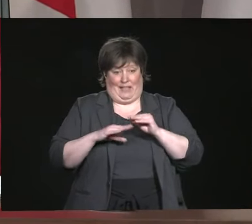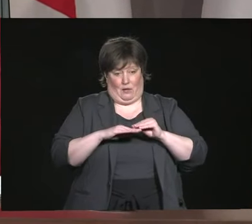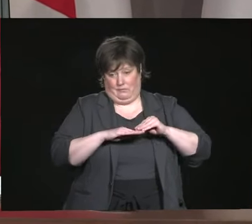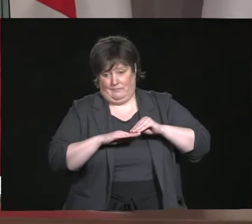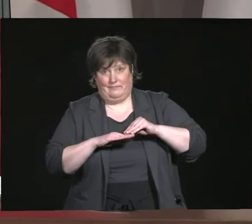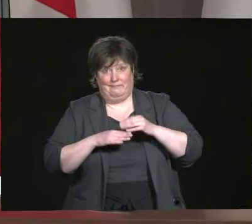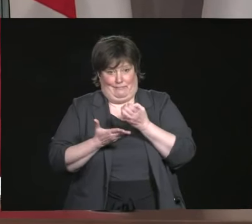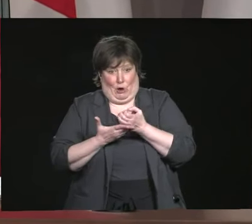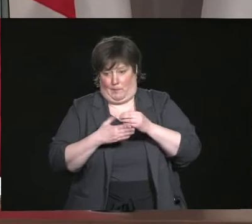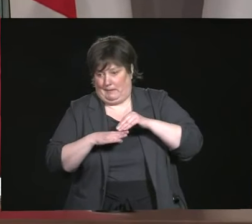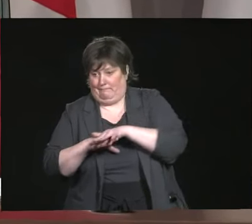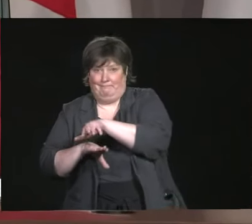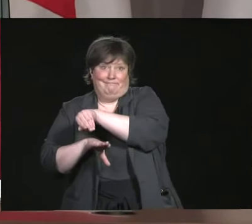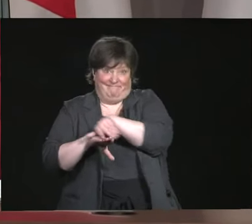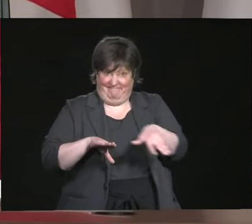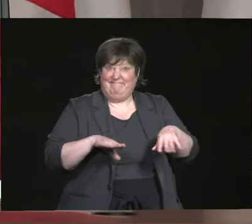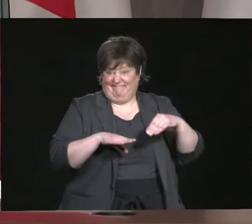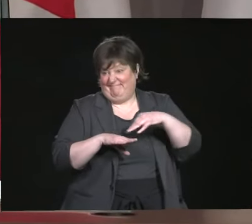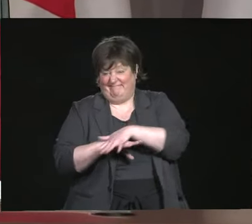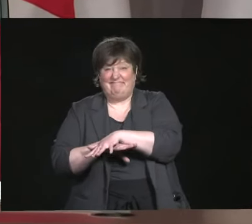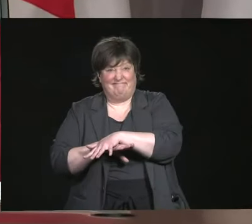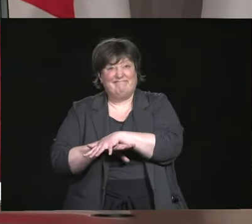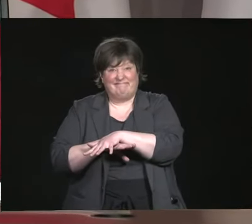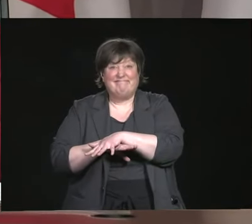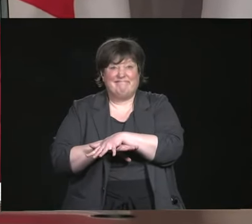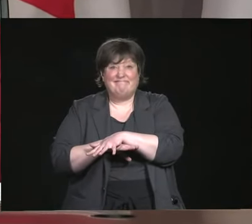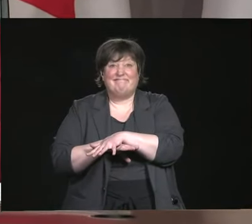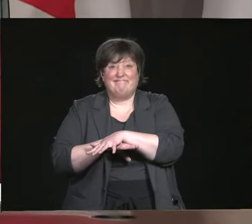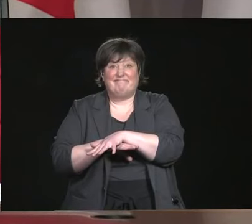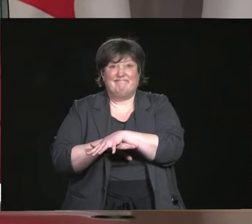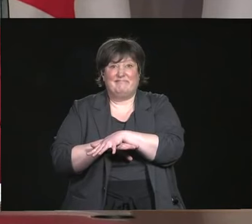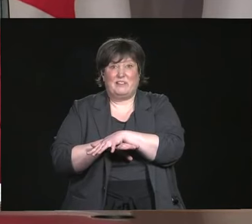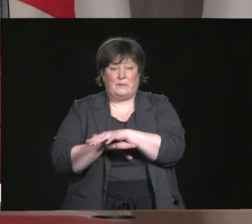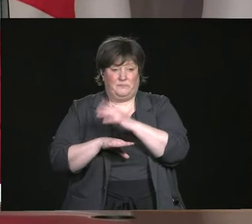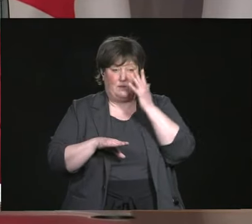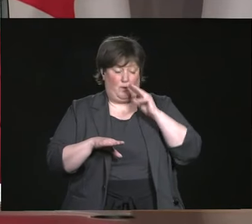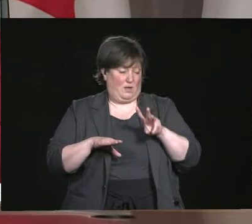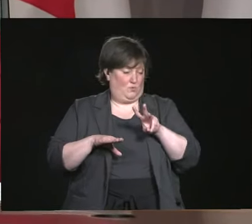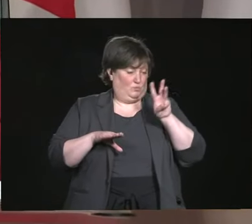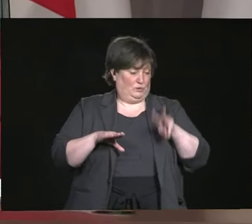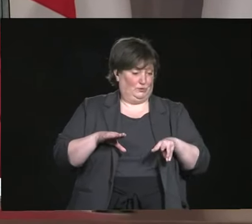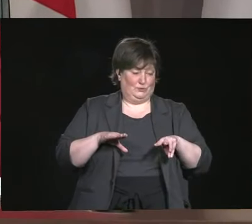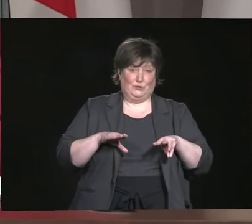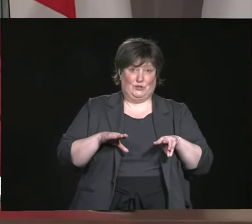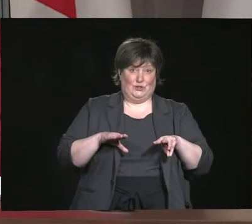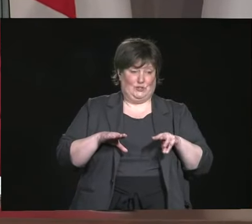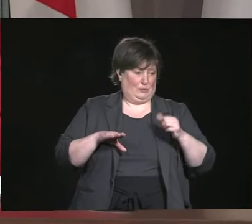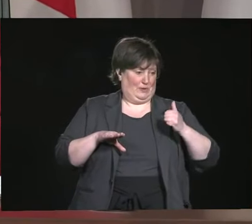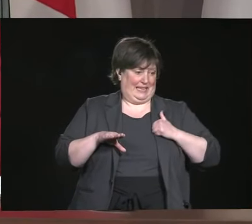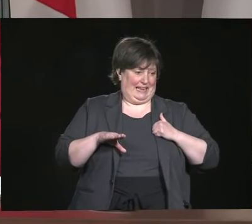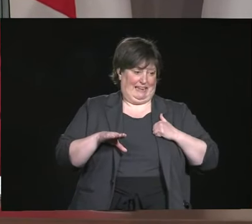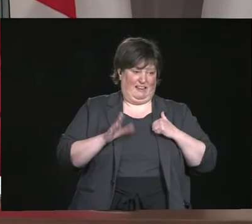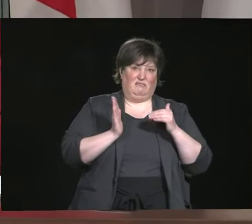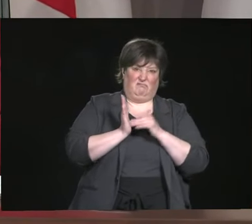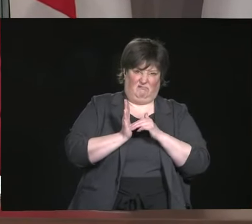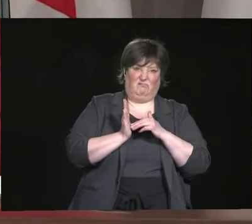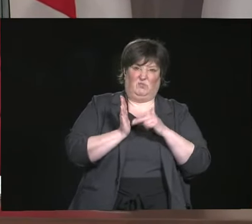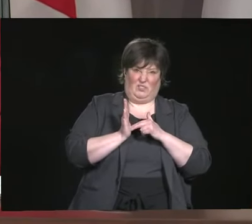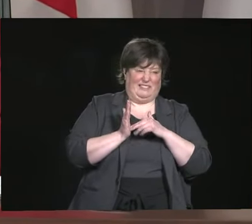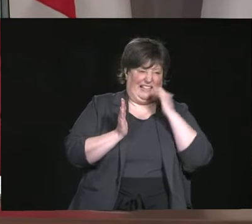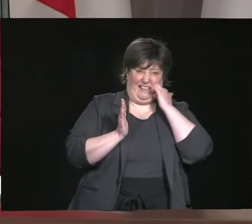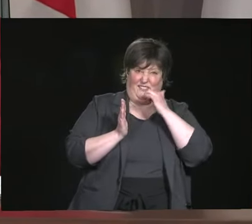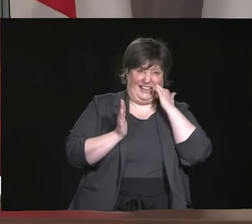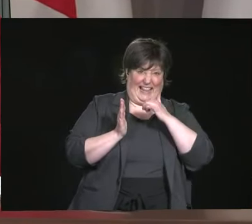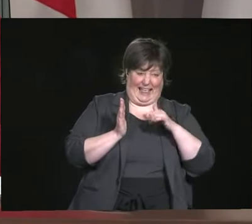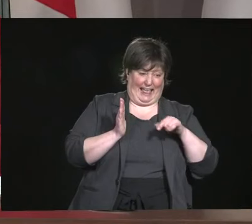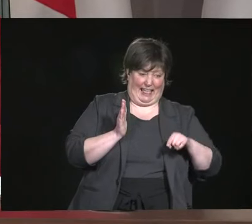that there are in Windsor both Canadian healthcare workers who every day cross the border